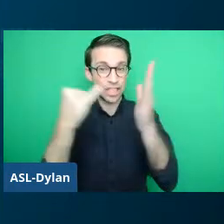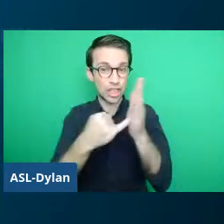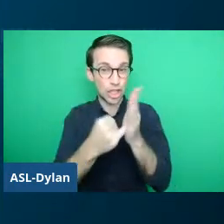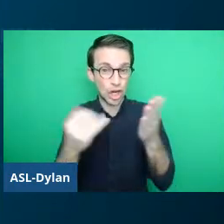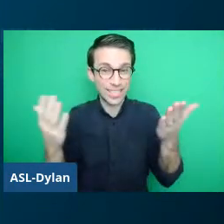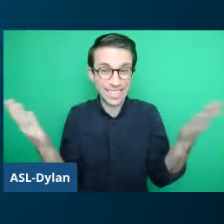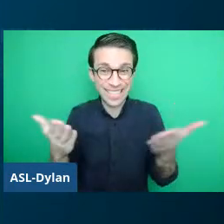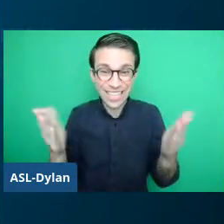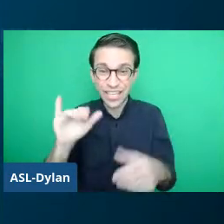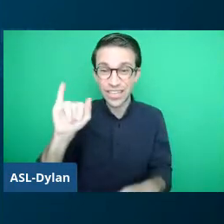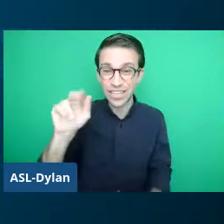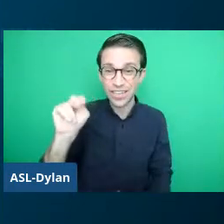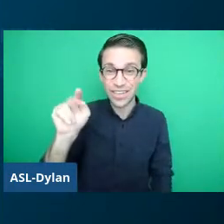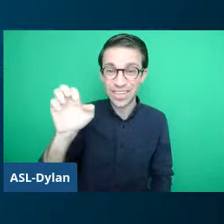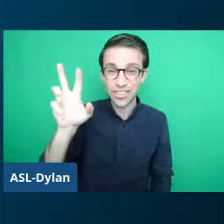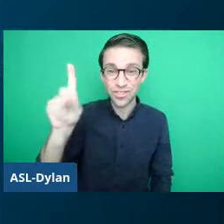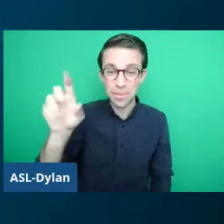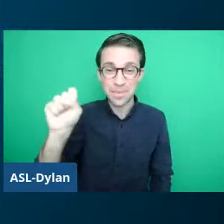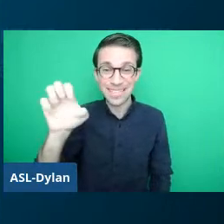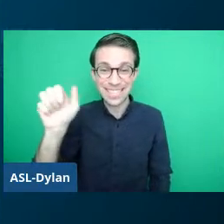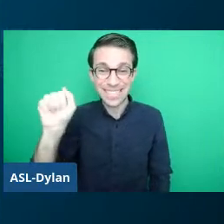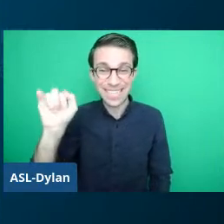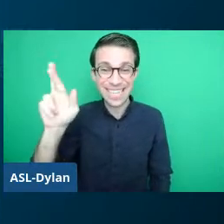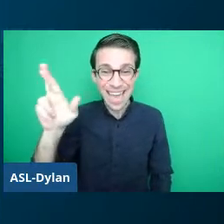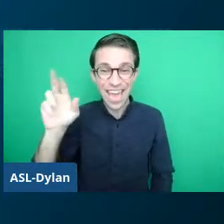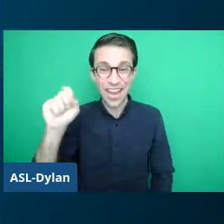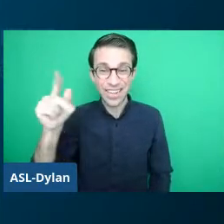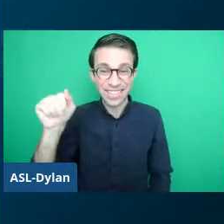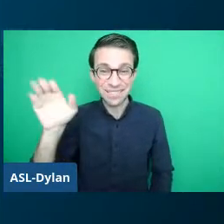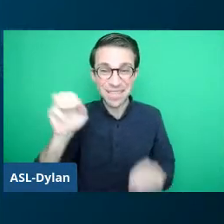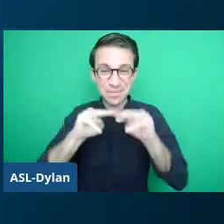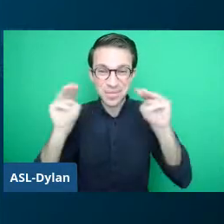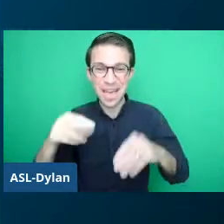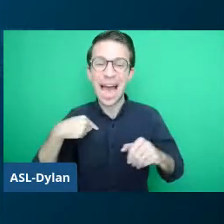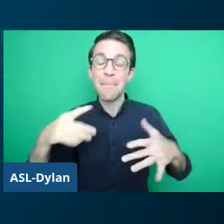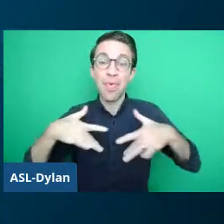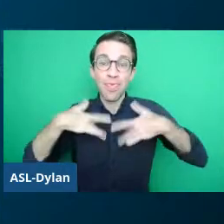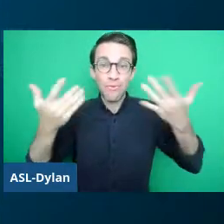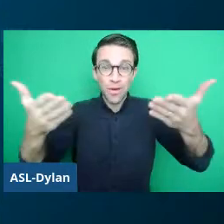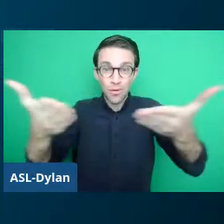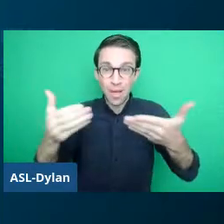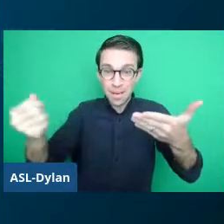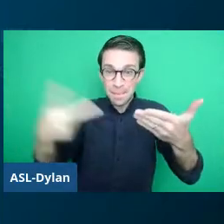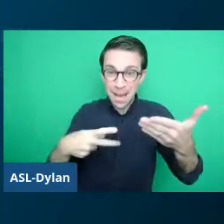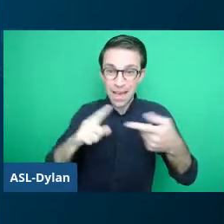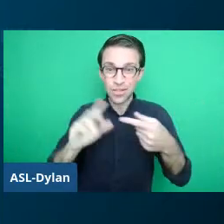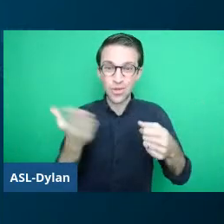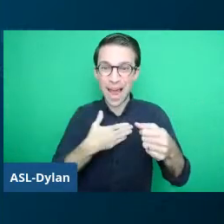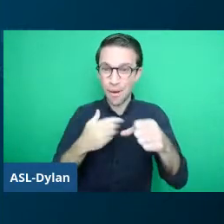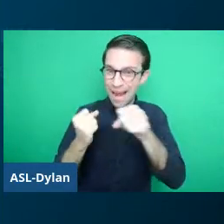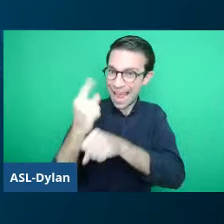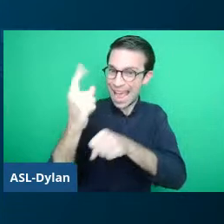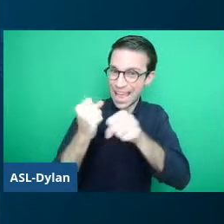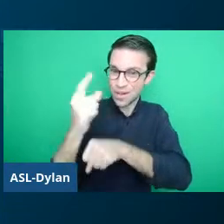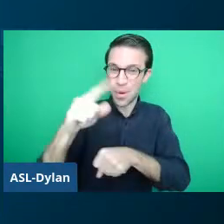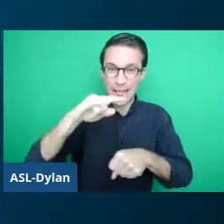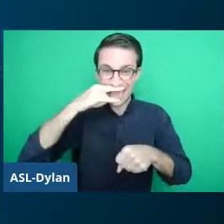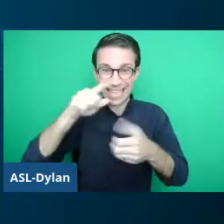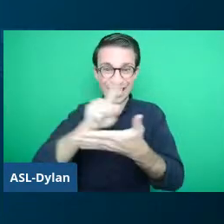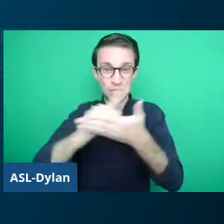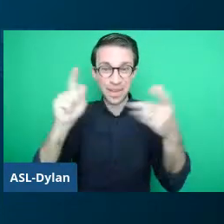Space Museum. I will be your host for the day, and I am thrilled to welcome you back to our annual Kids Week Festival this